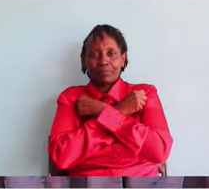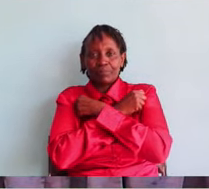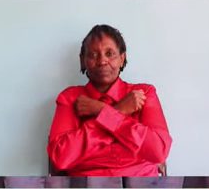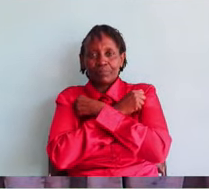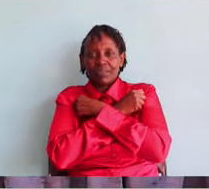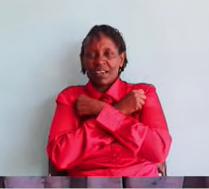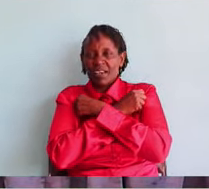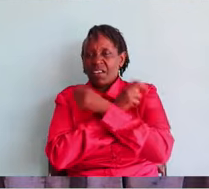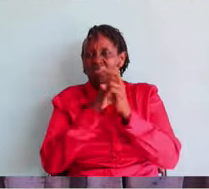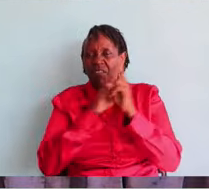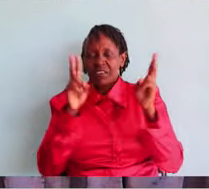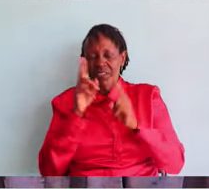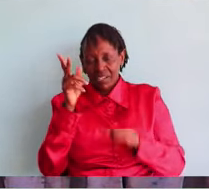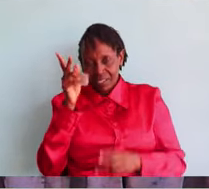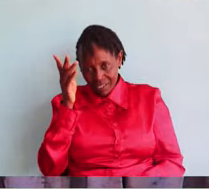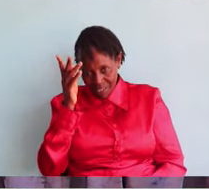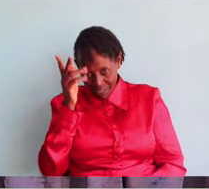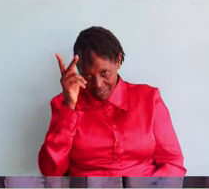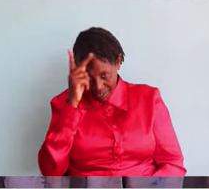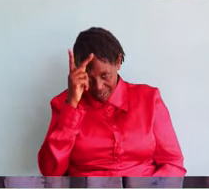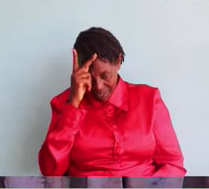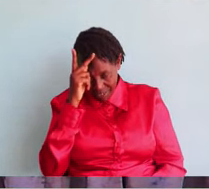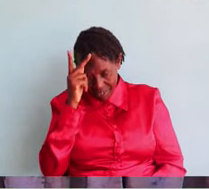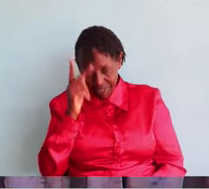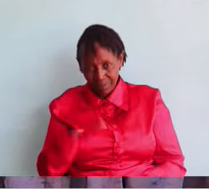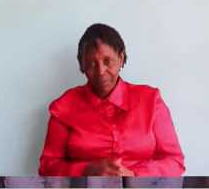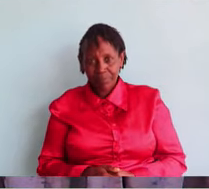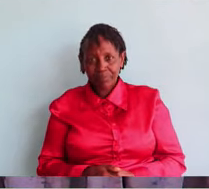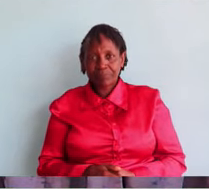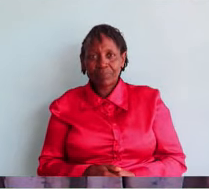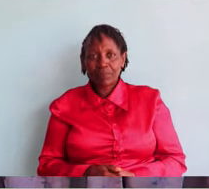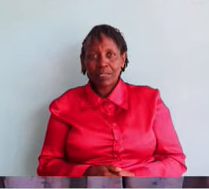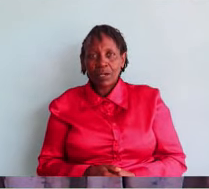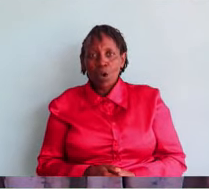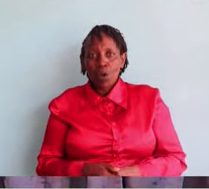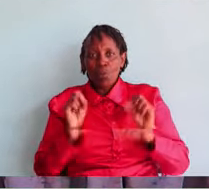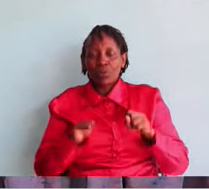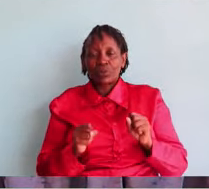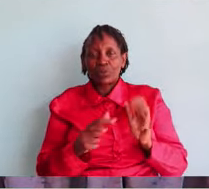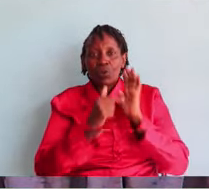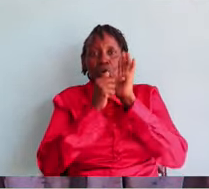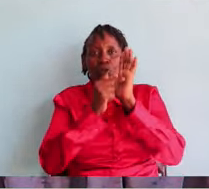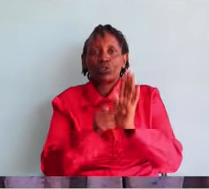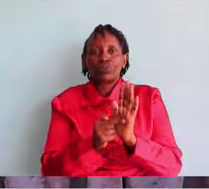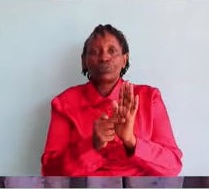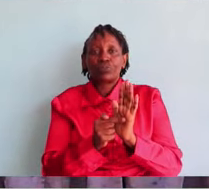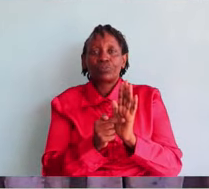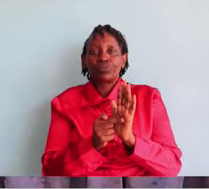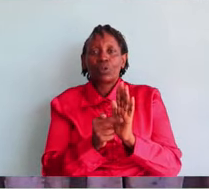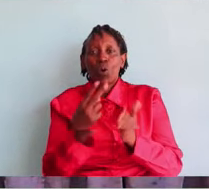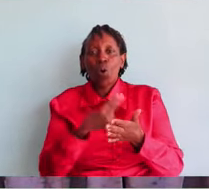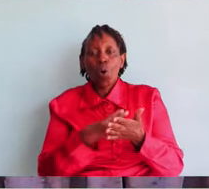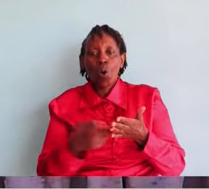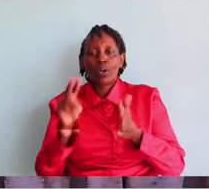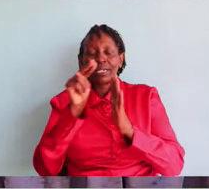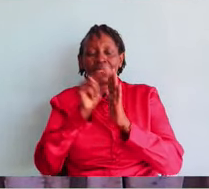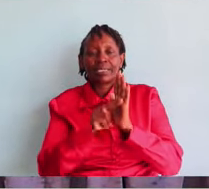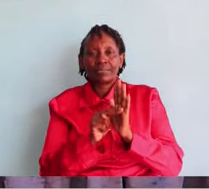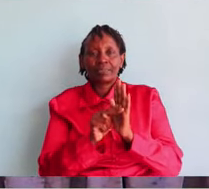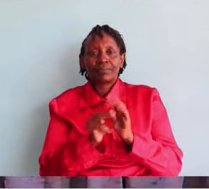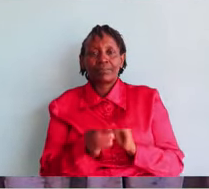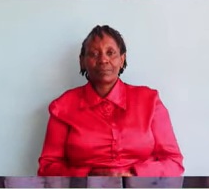very kind. Their charity was as eminent as their piety or holiness.